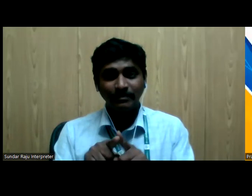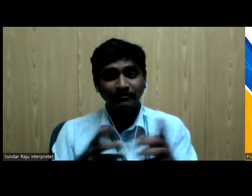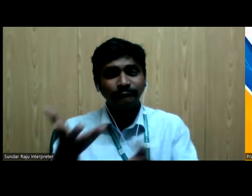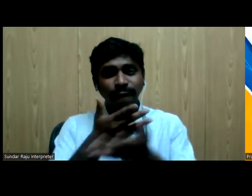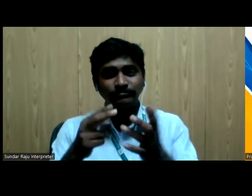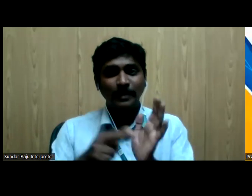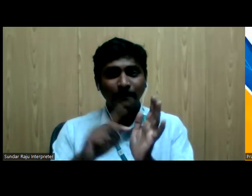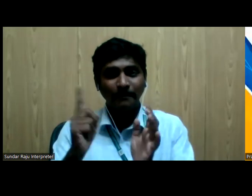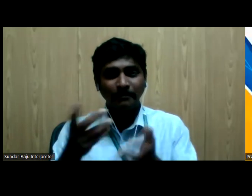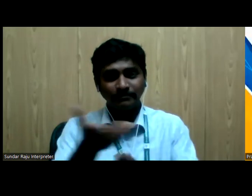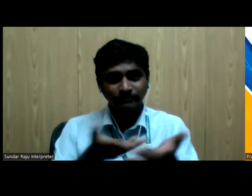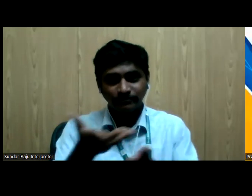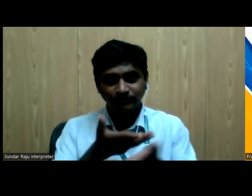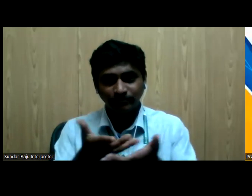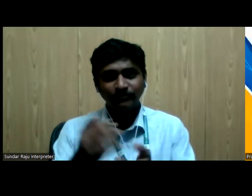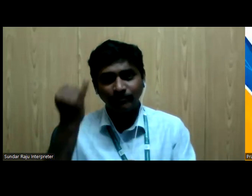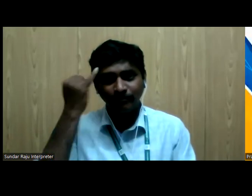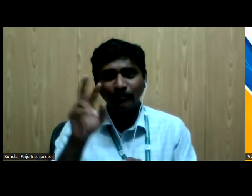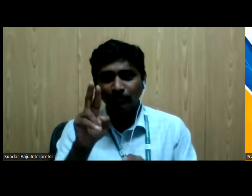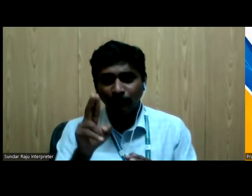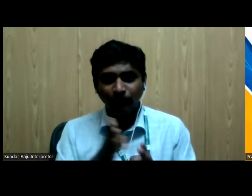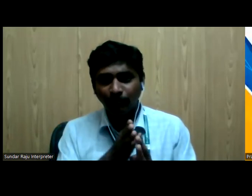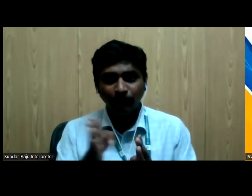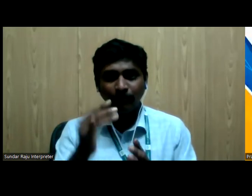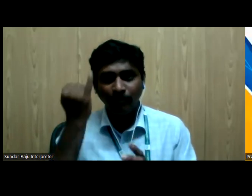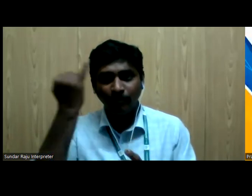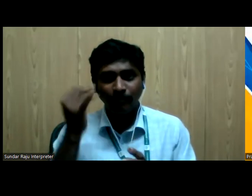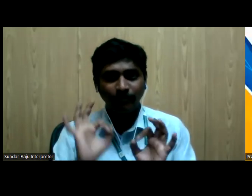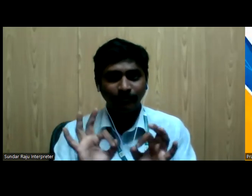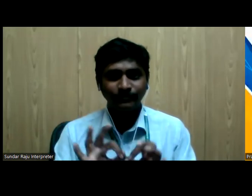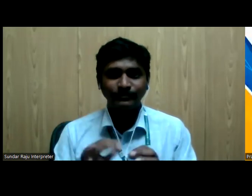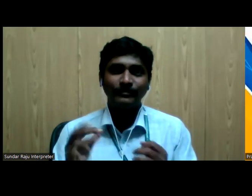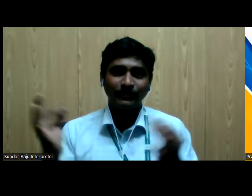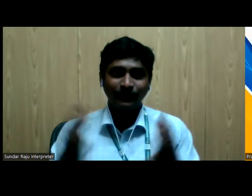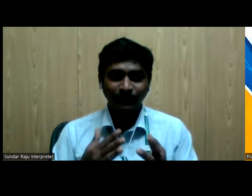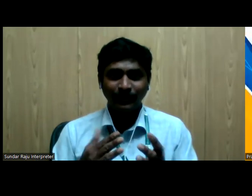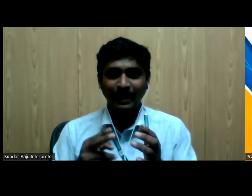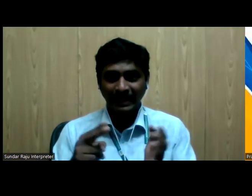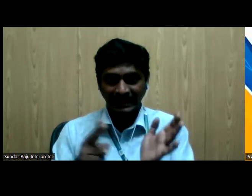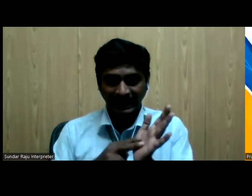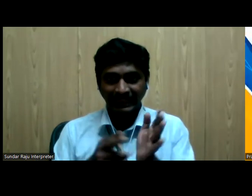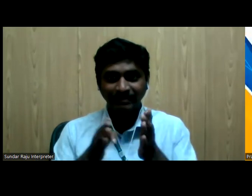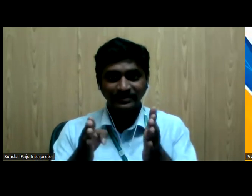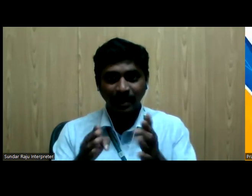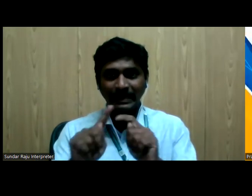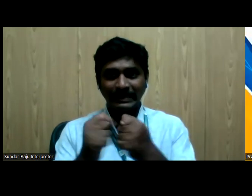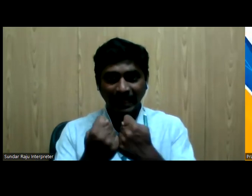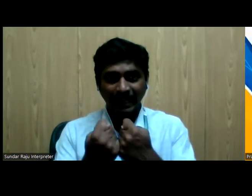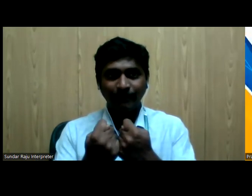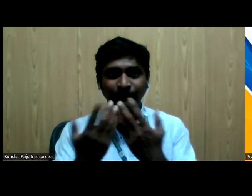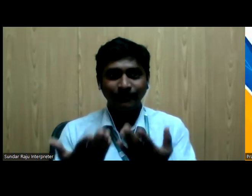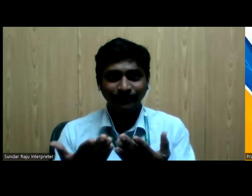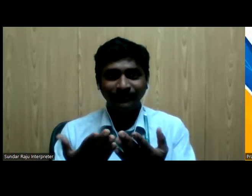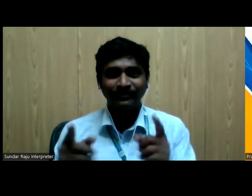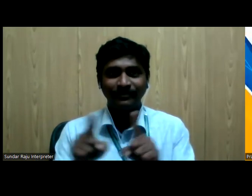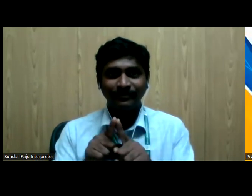panel discussion and ensuring a meaningful exchange of ideas. And a special thanks to Nayi Disha team, Priya, Aditi, and Samrita for their